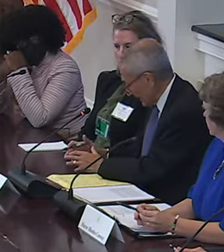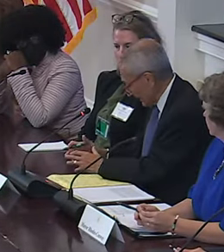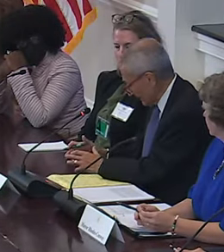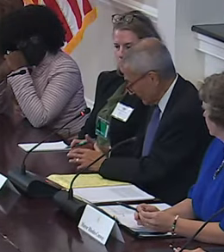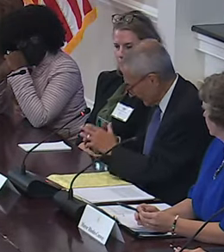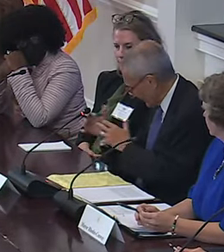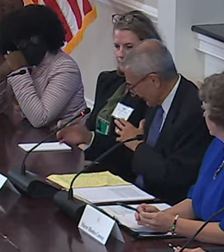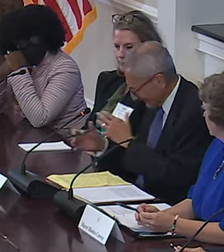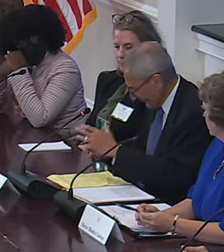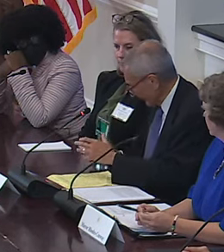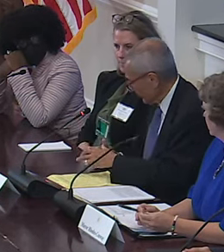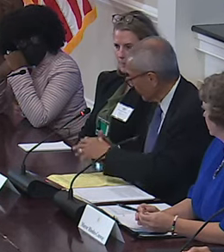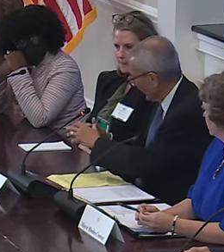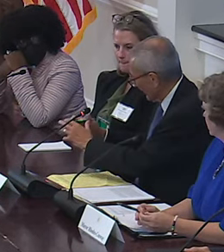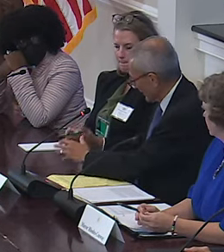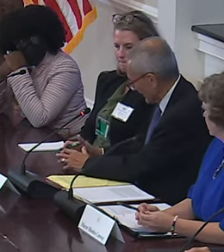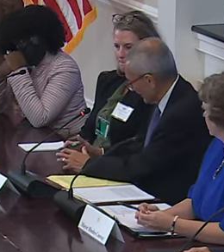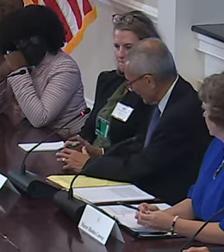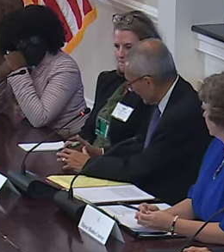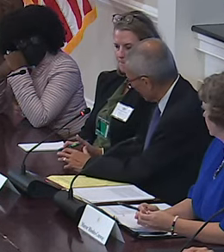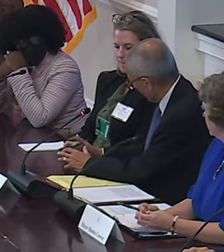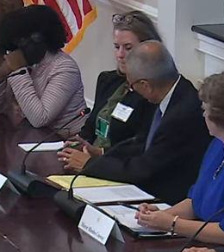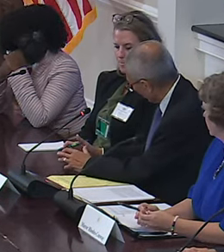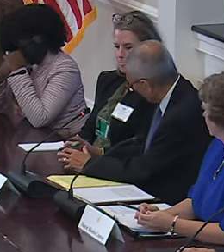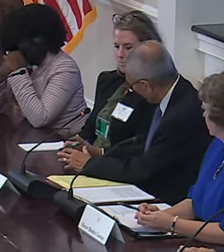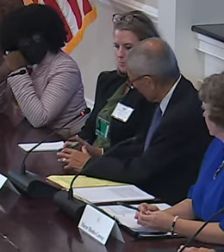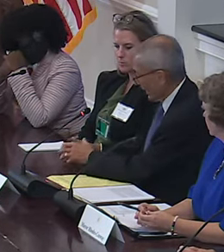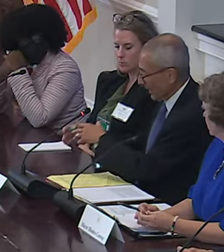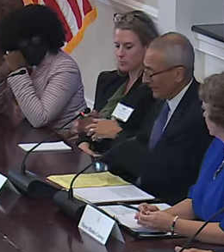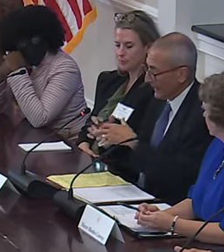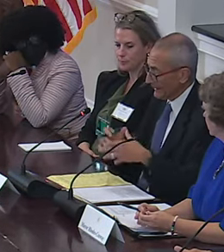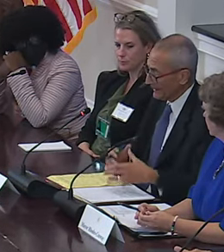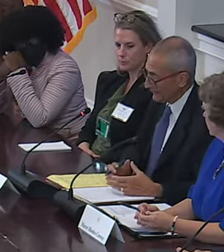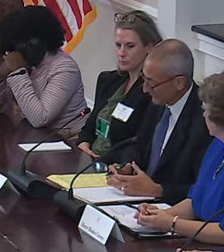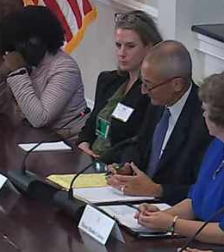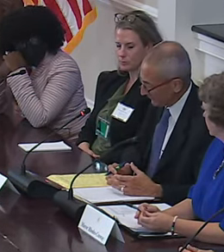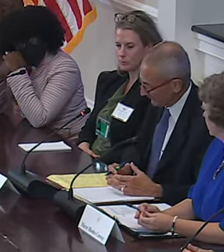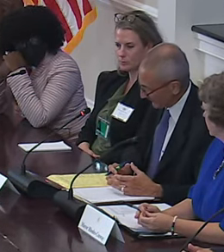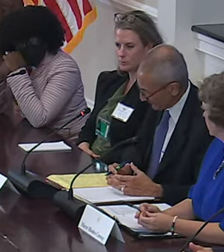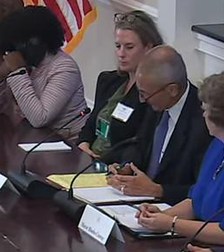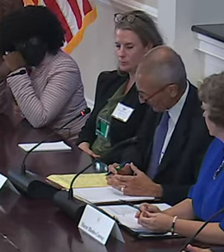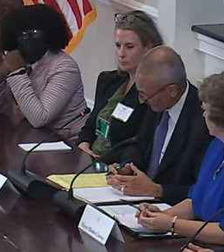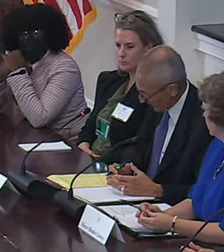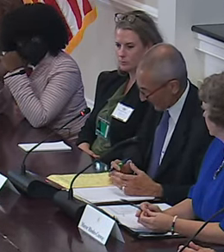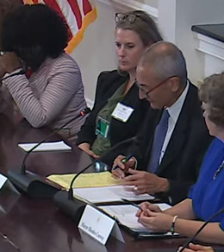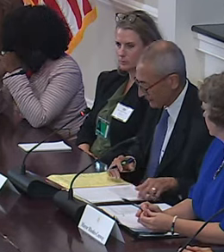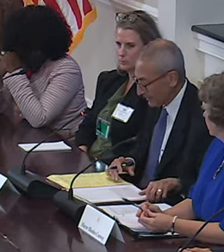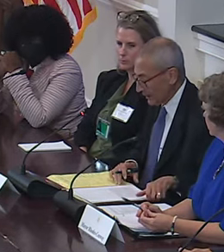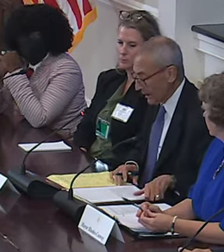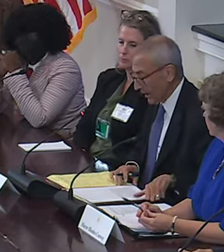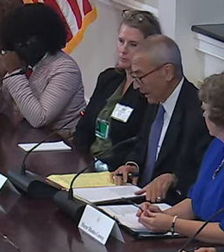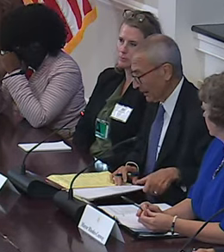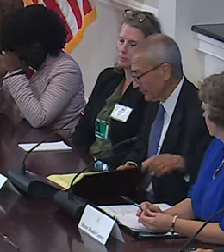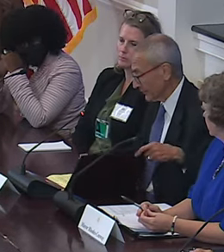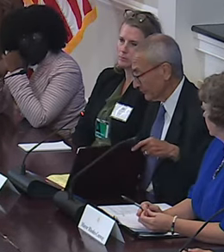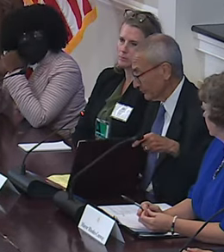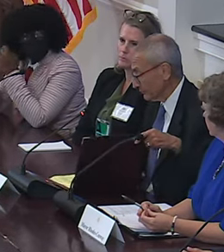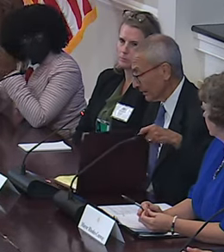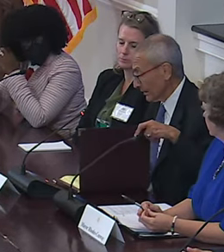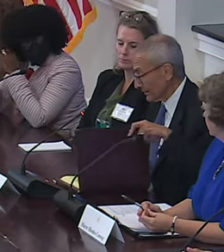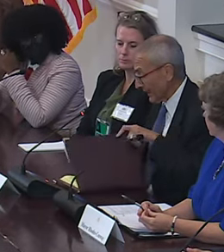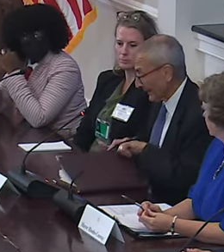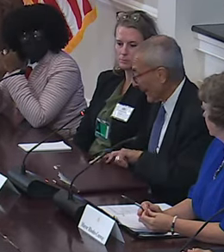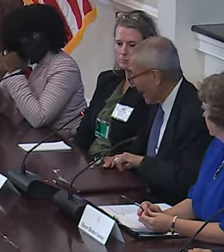money in slightly different programs in the Bipartisan Infrastructure Law and in the Inflation Reduction Act